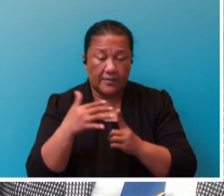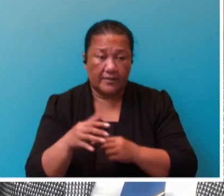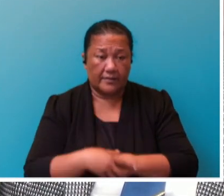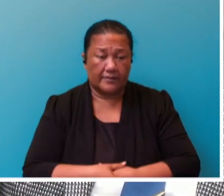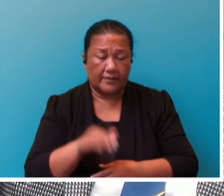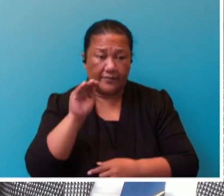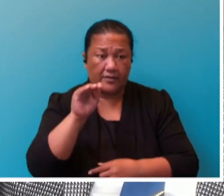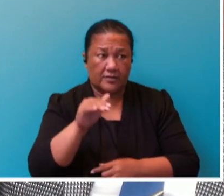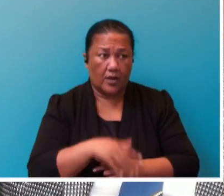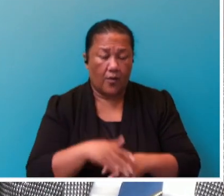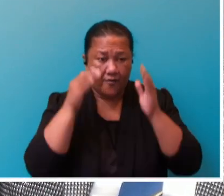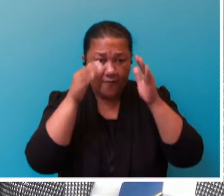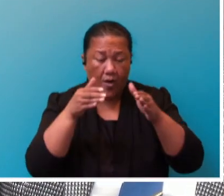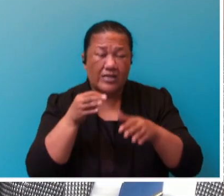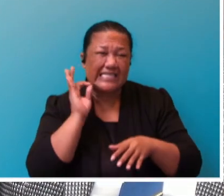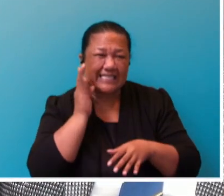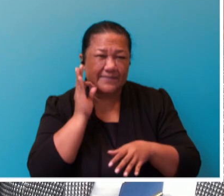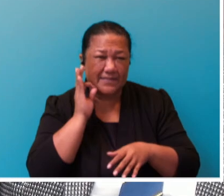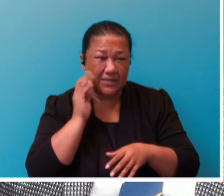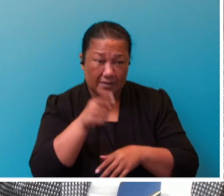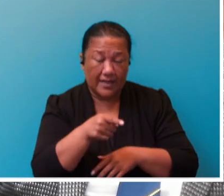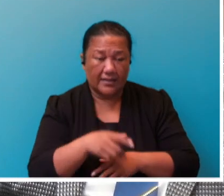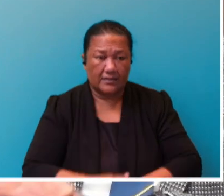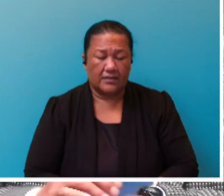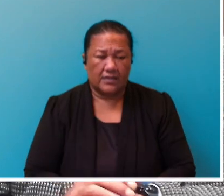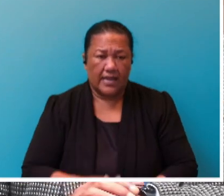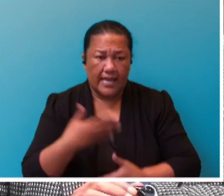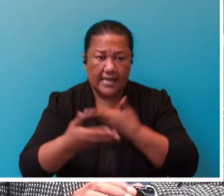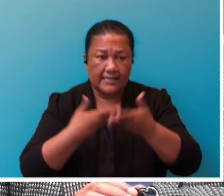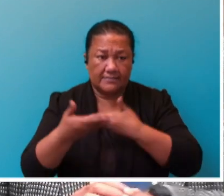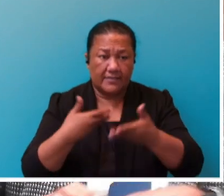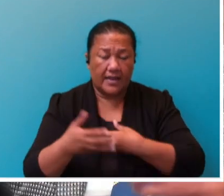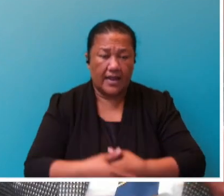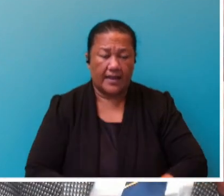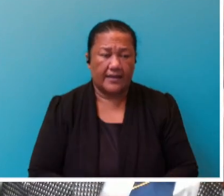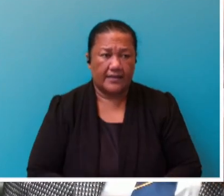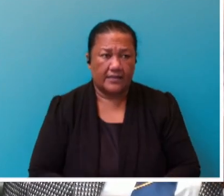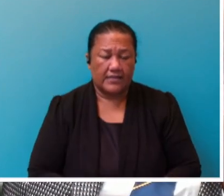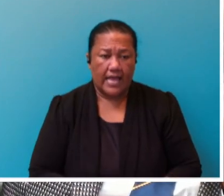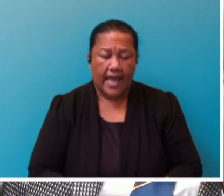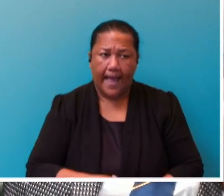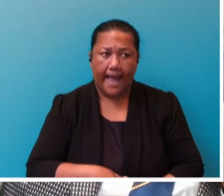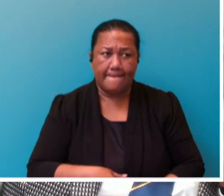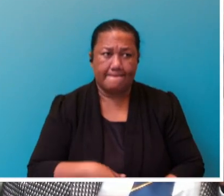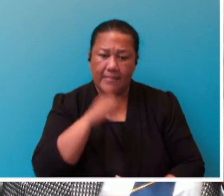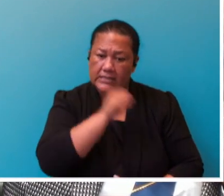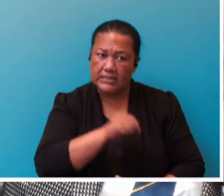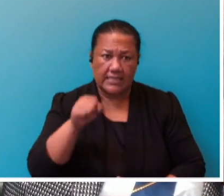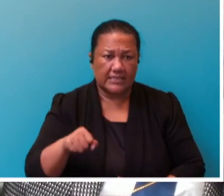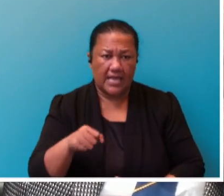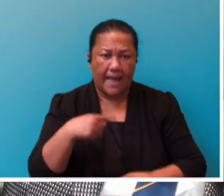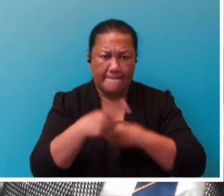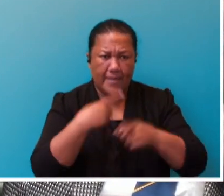I'd just focus a little bit on this just to explain to the House how we are very serious about